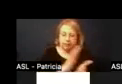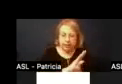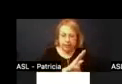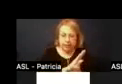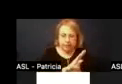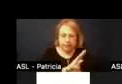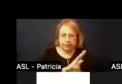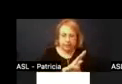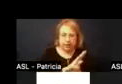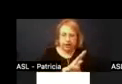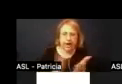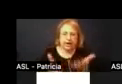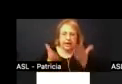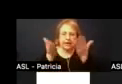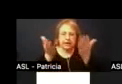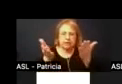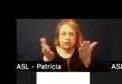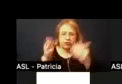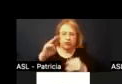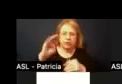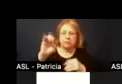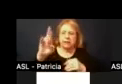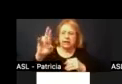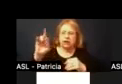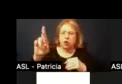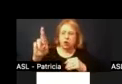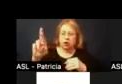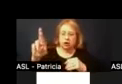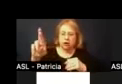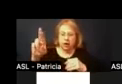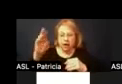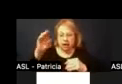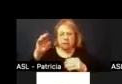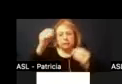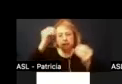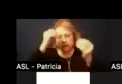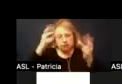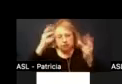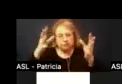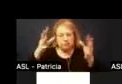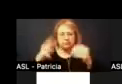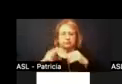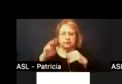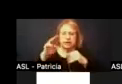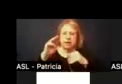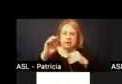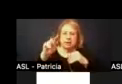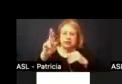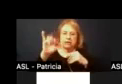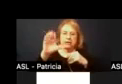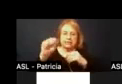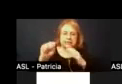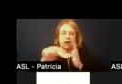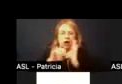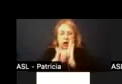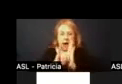update on the lcap in each goal area area there is uh the the metrics are identified um